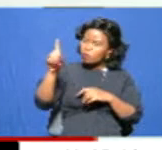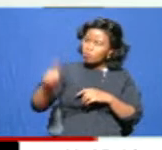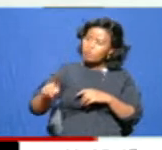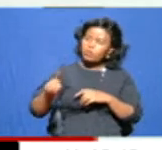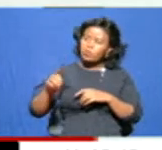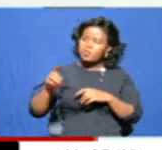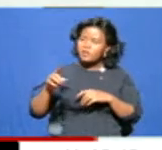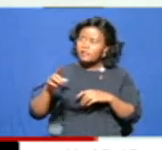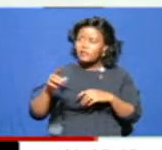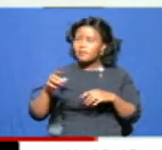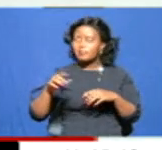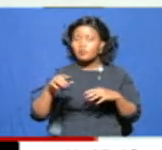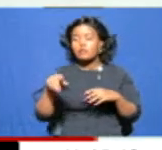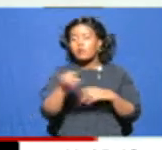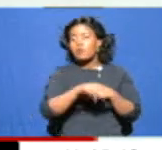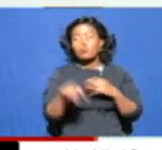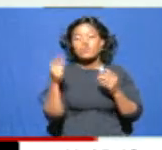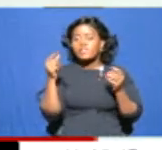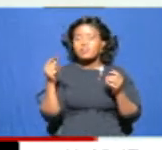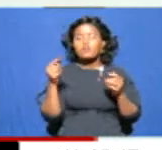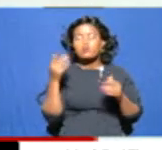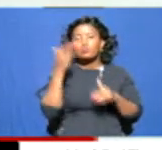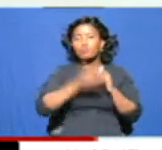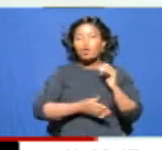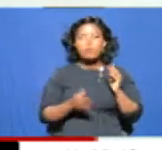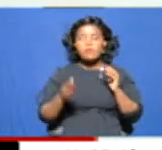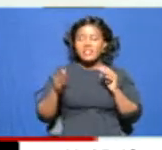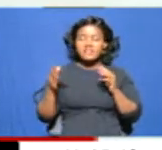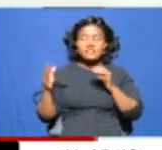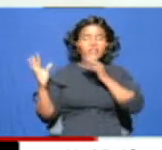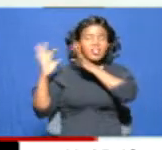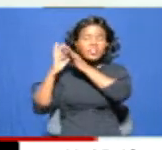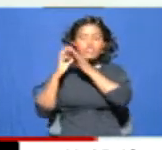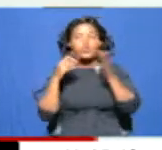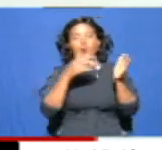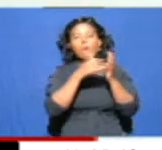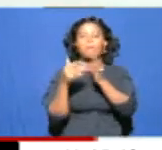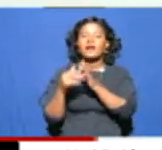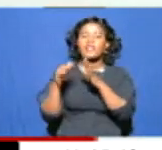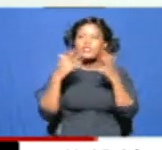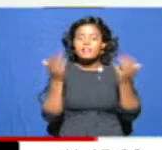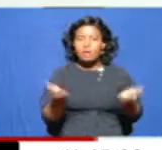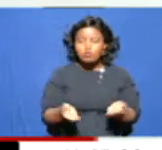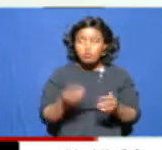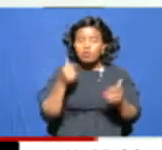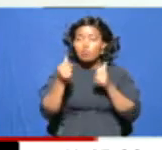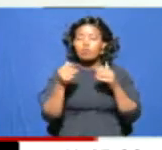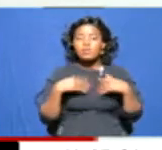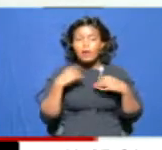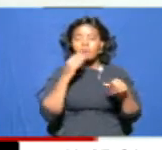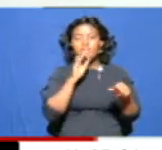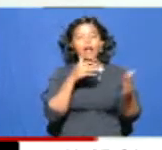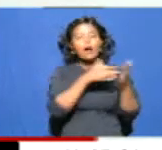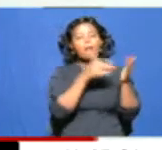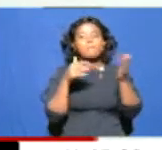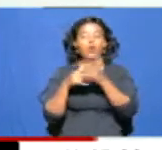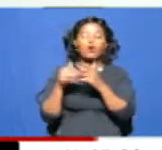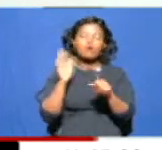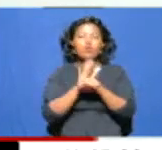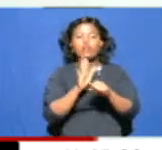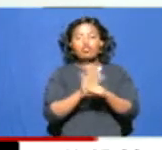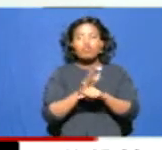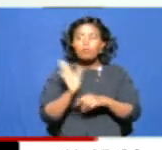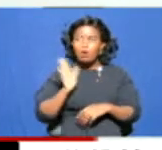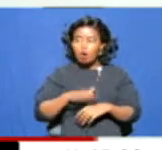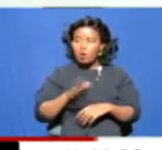do you break the tradition barriers that has been an impediment to more women joining this sector?